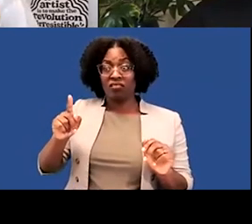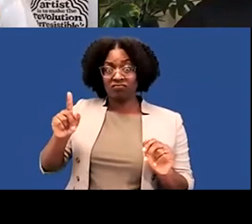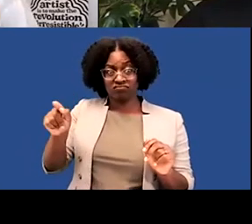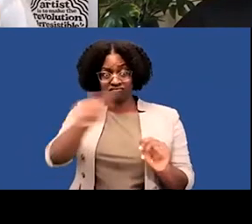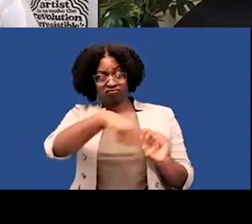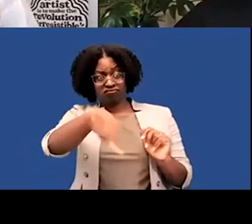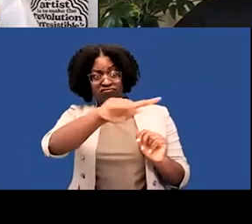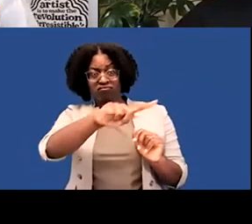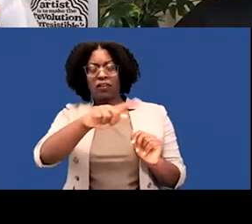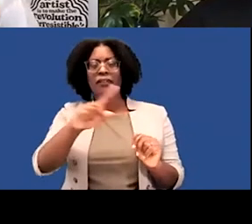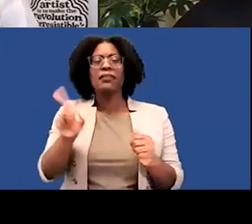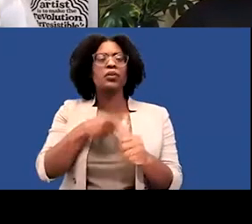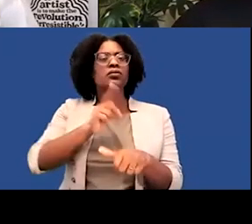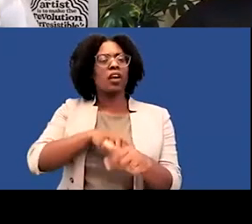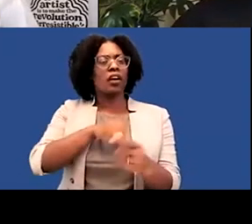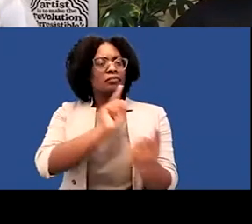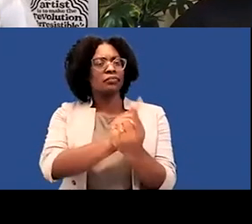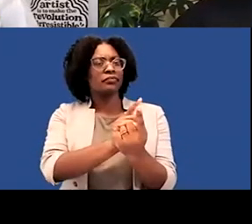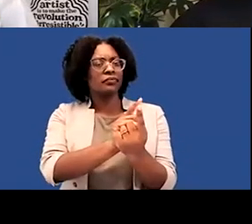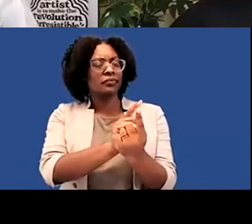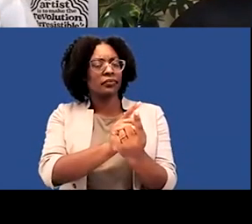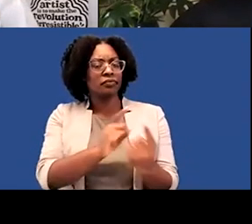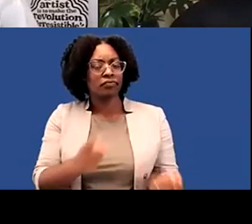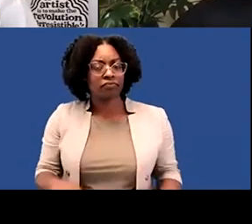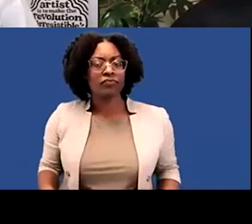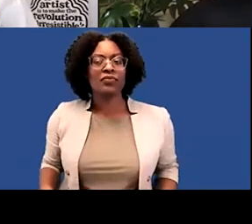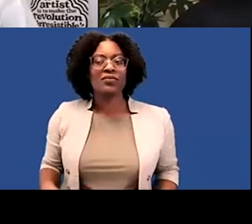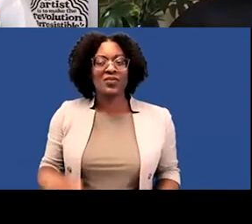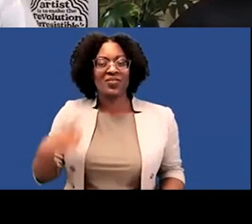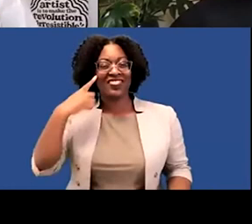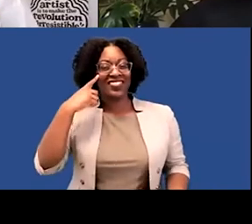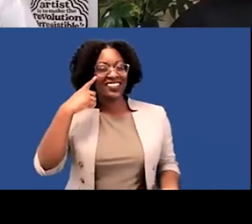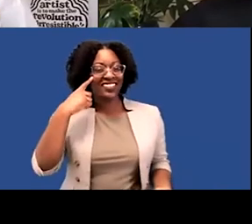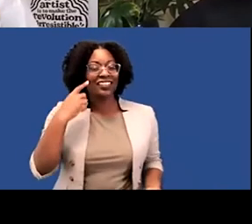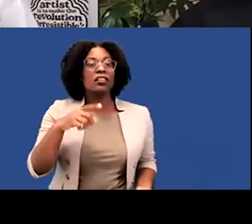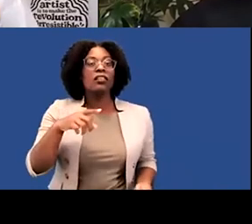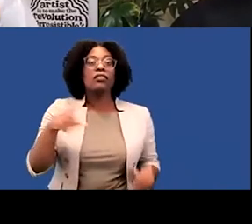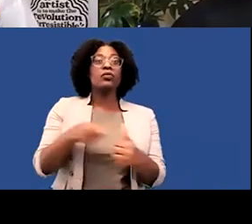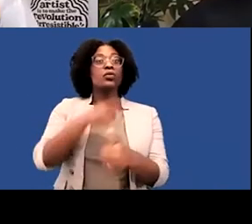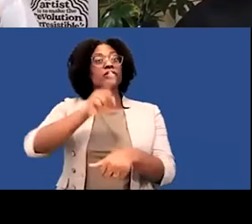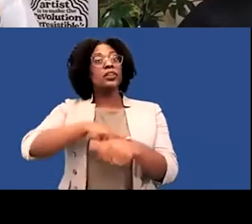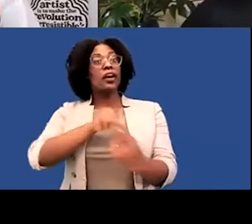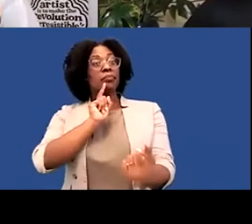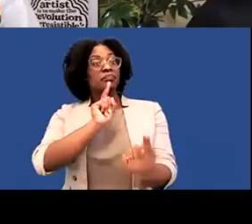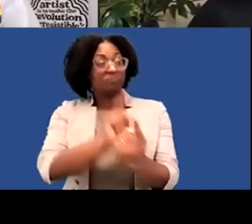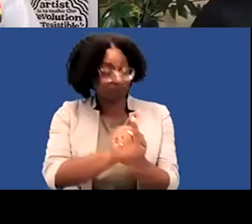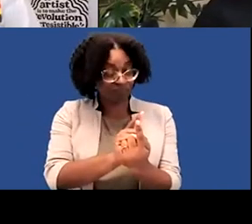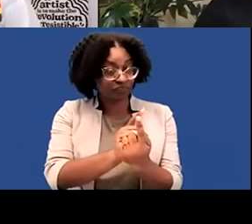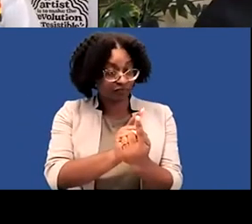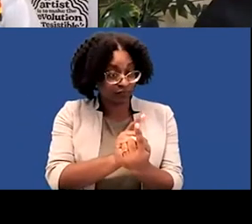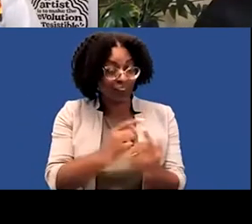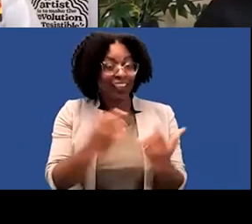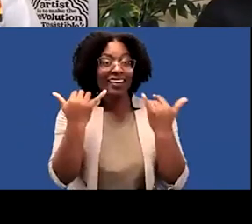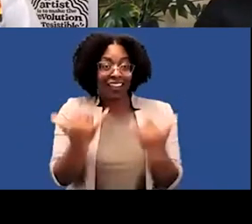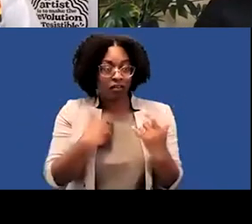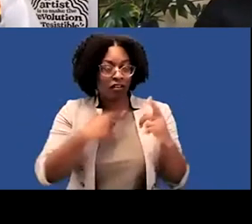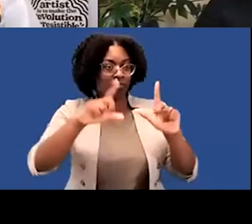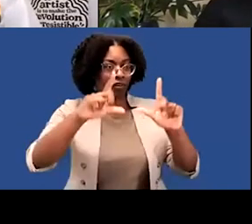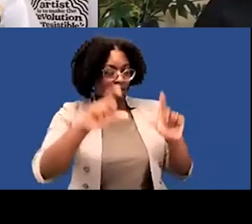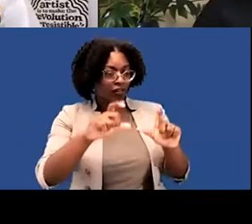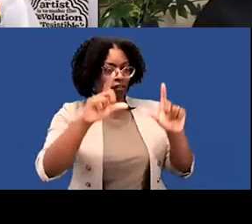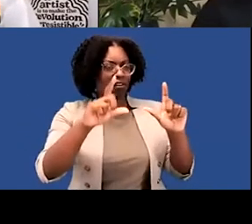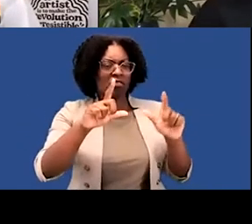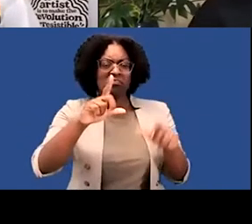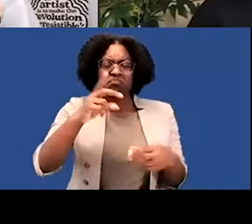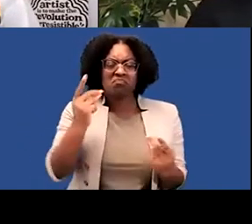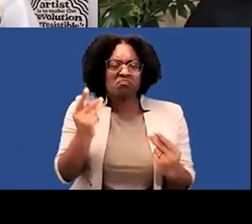mean to meet someone and photograph them in your first encounter? You have to establish trust